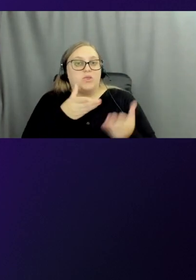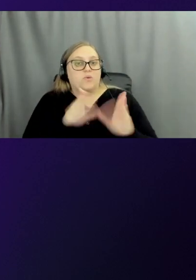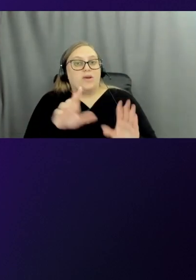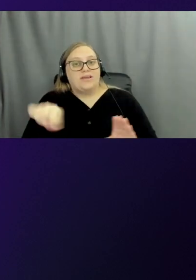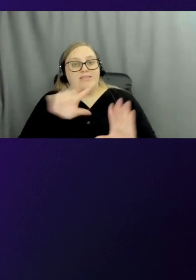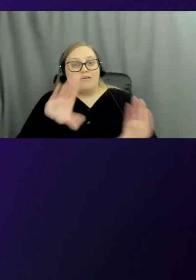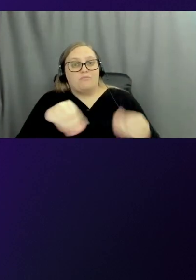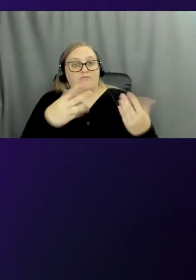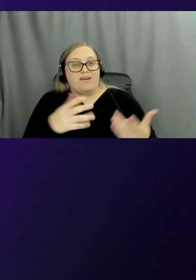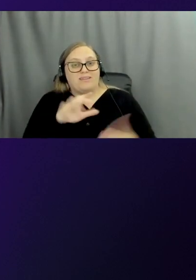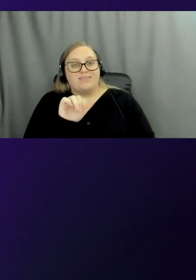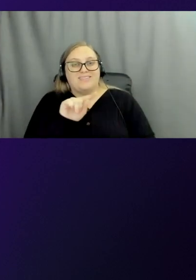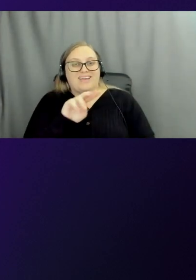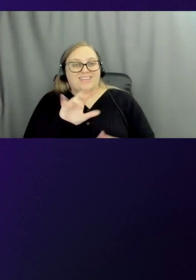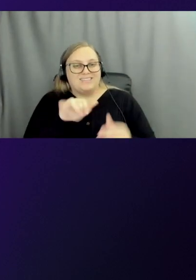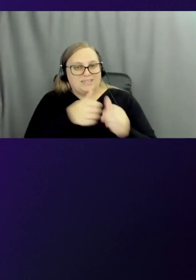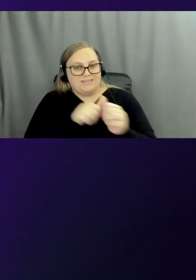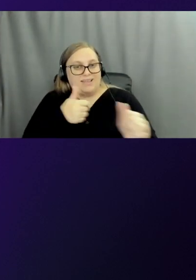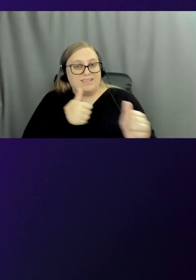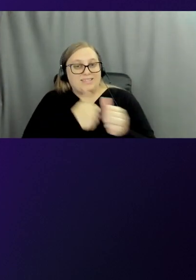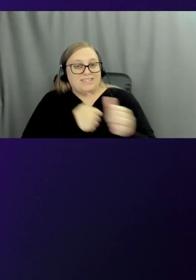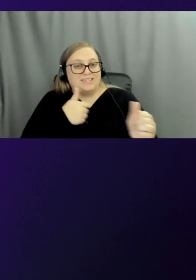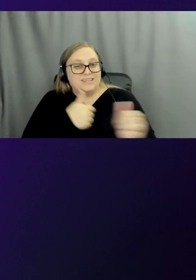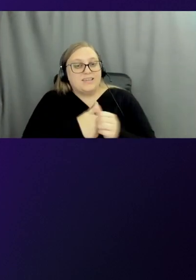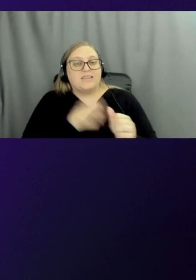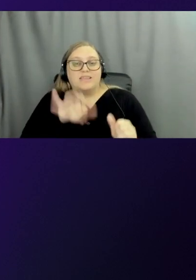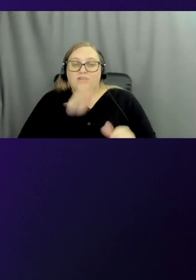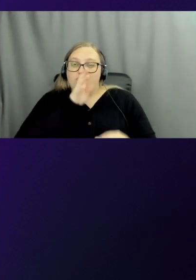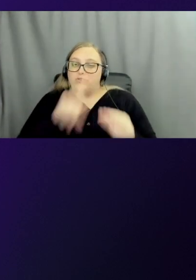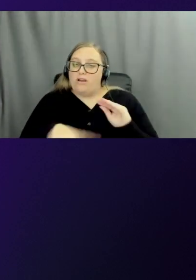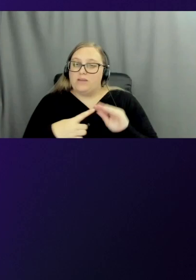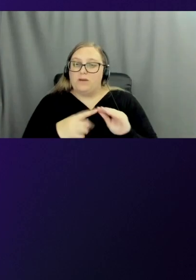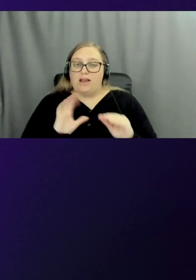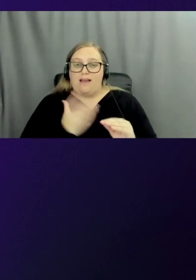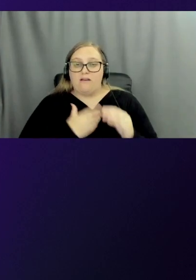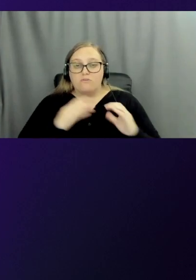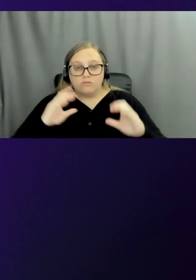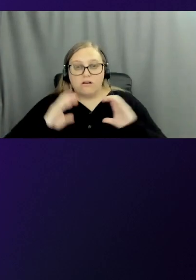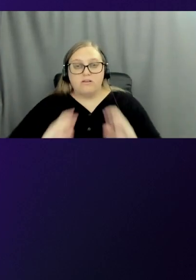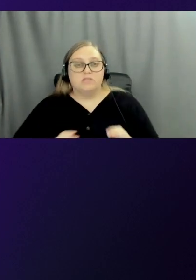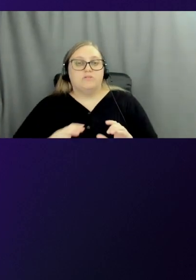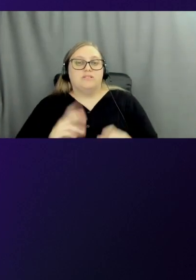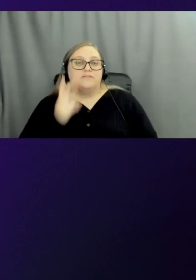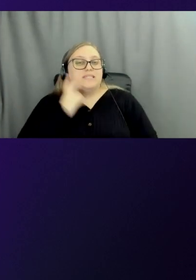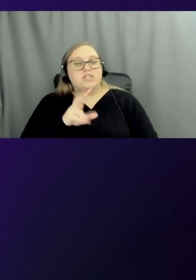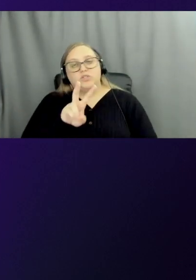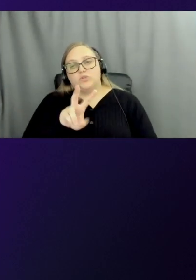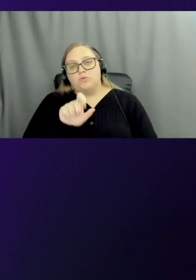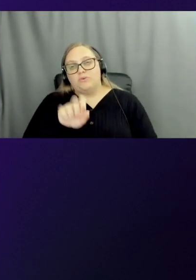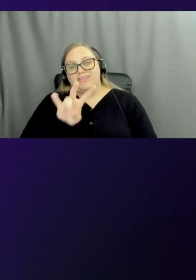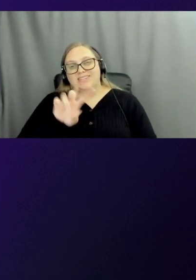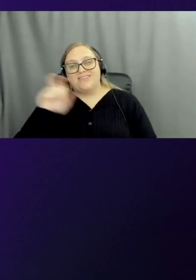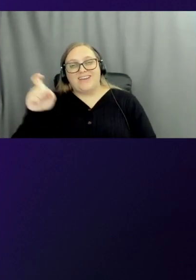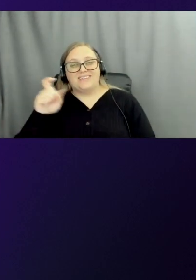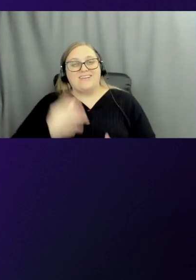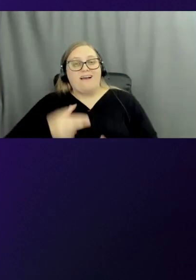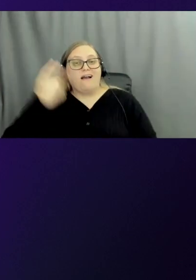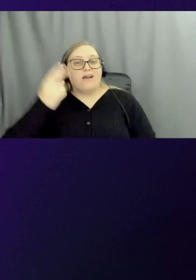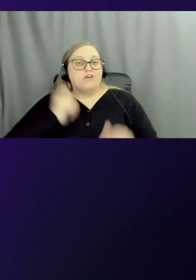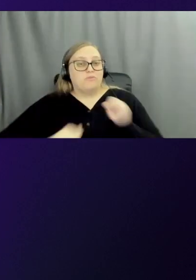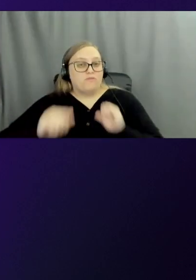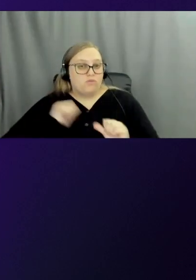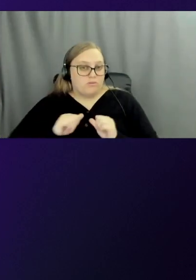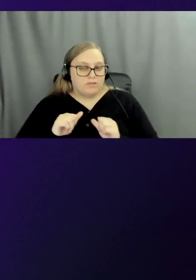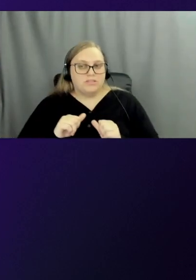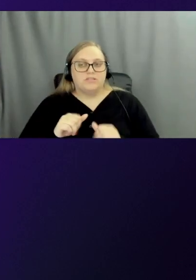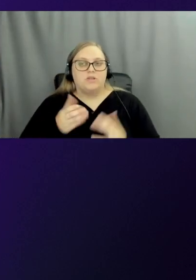mean, it's all about latency we've been talking about. And definitely our customers have seen about 2.7x higher performance, throughput, and the